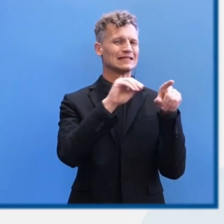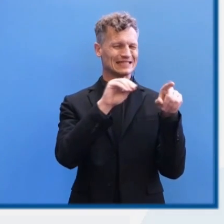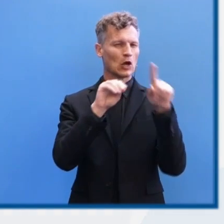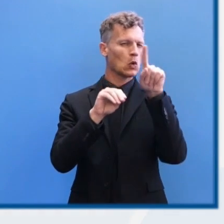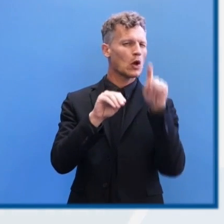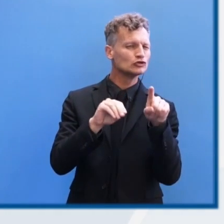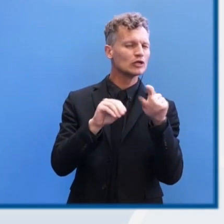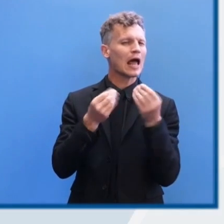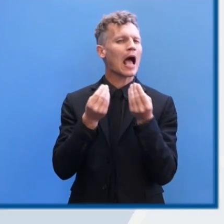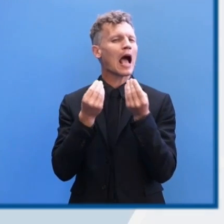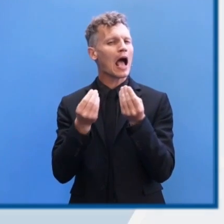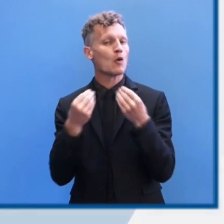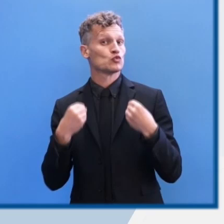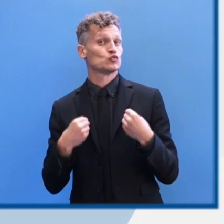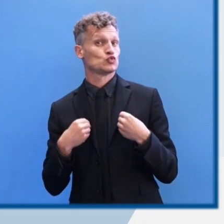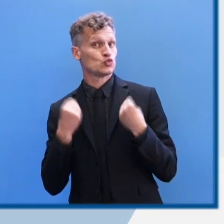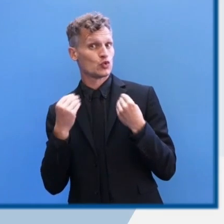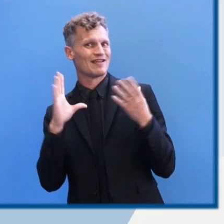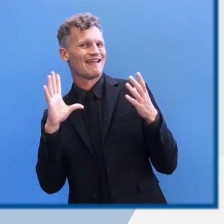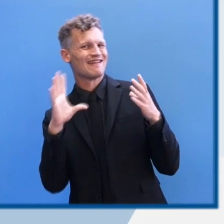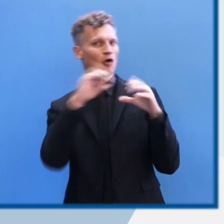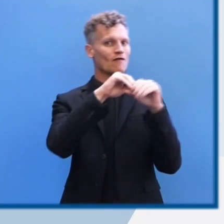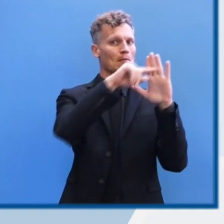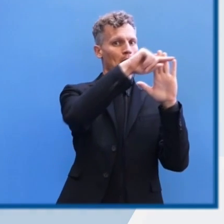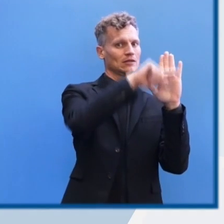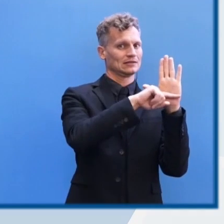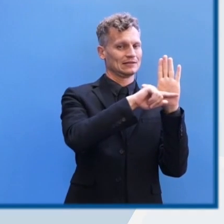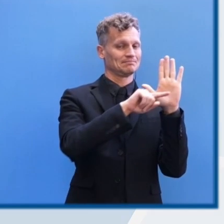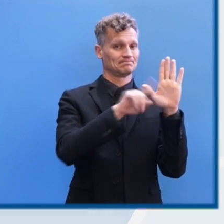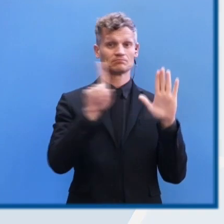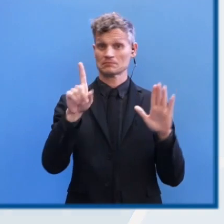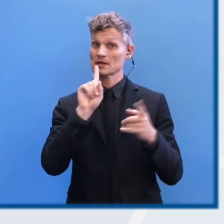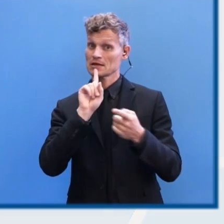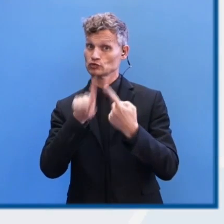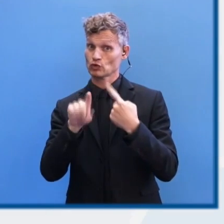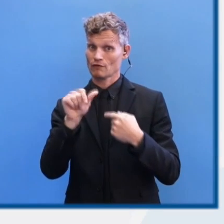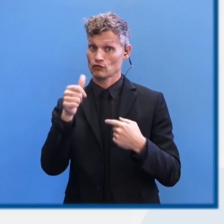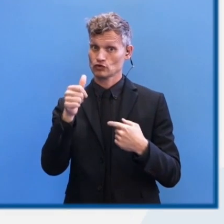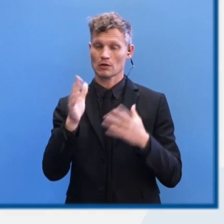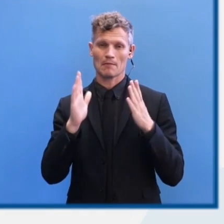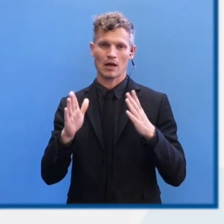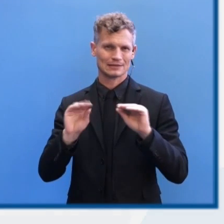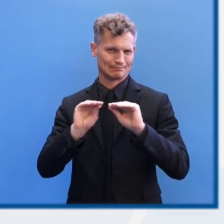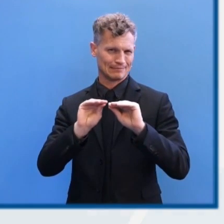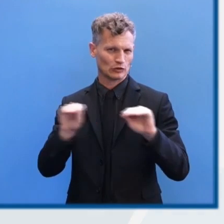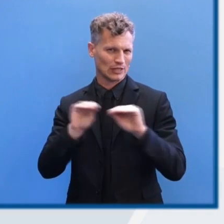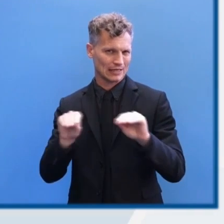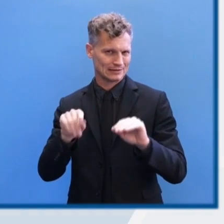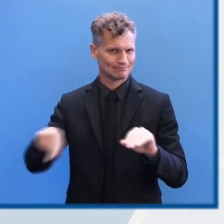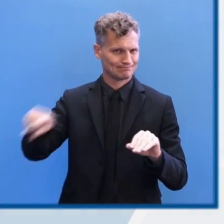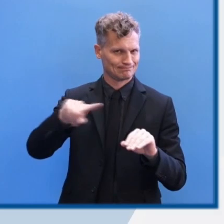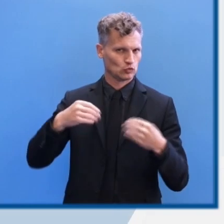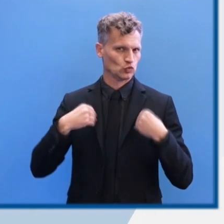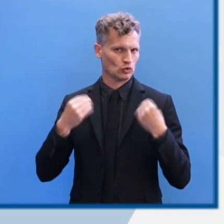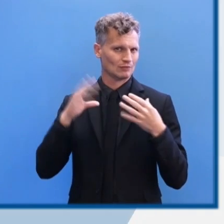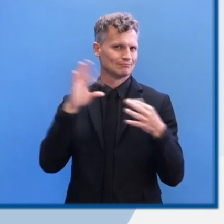The first is we should educate the youth first when it comes to DRRM. And we all